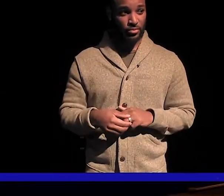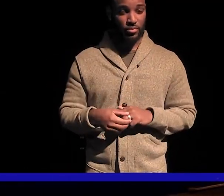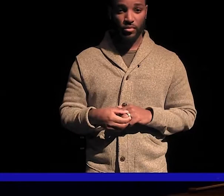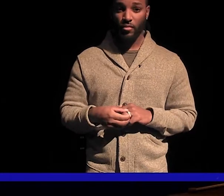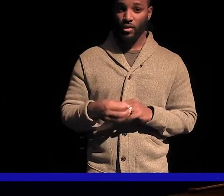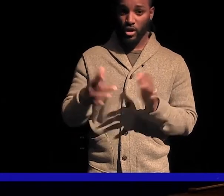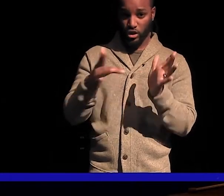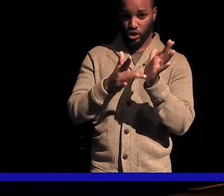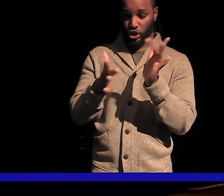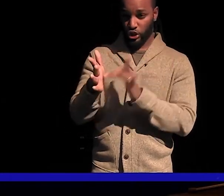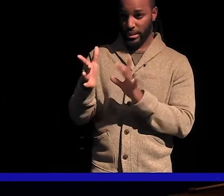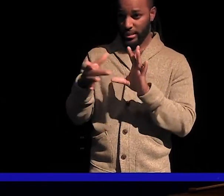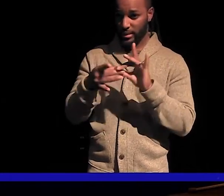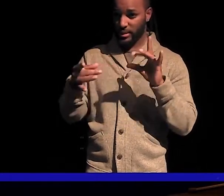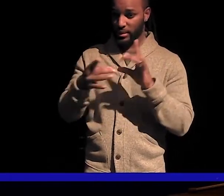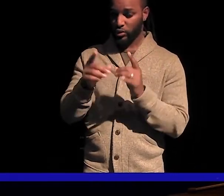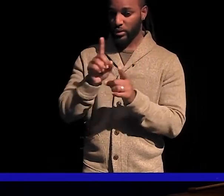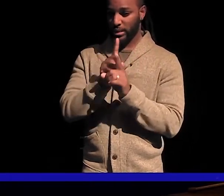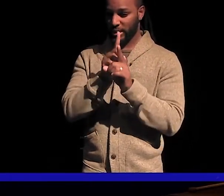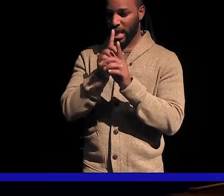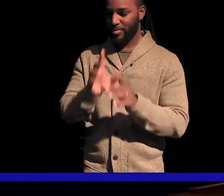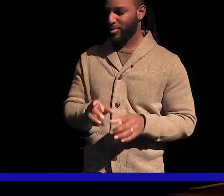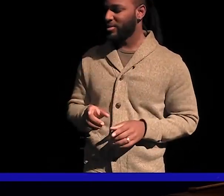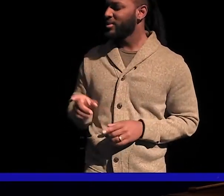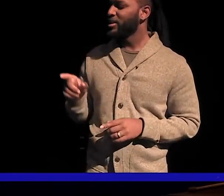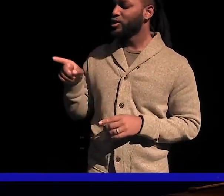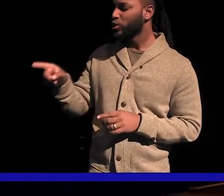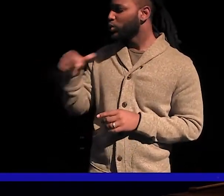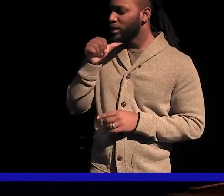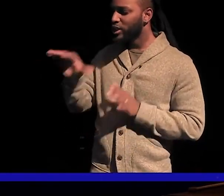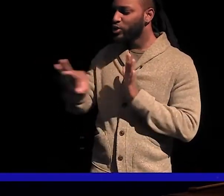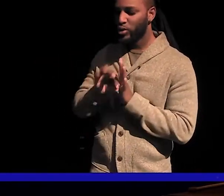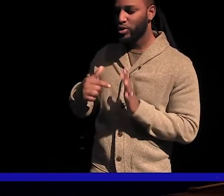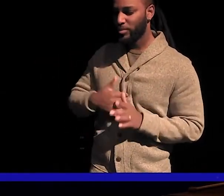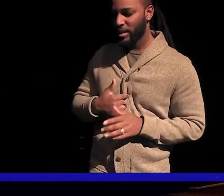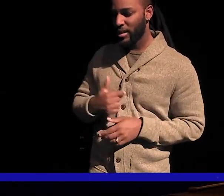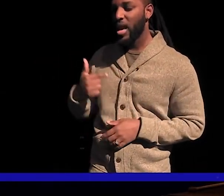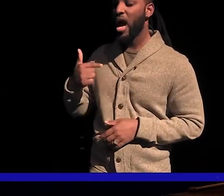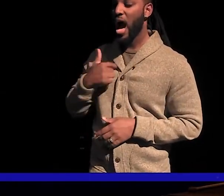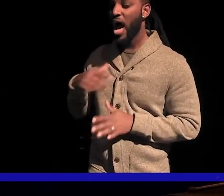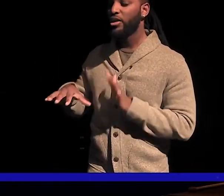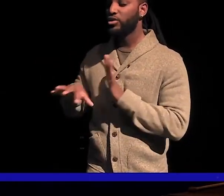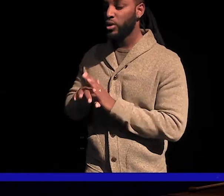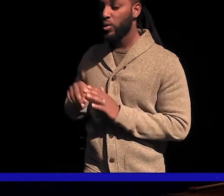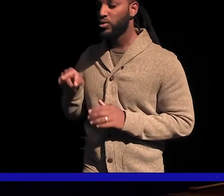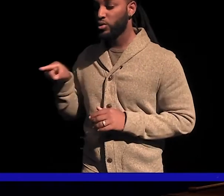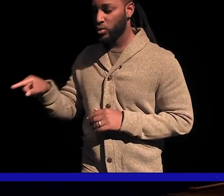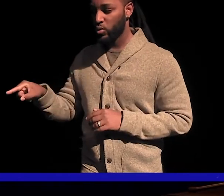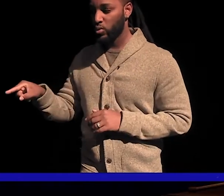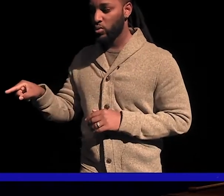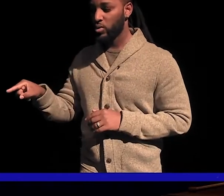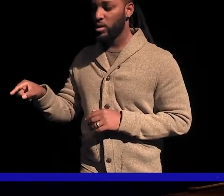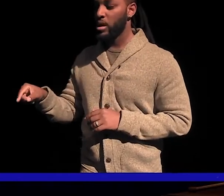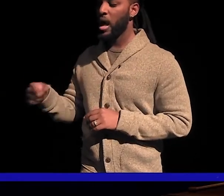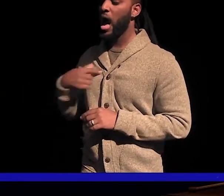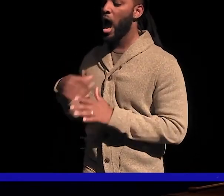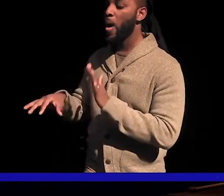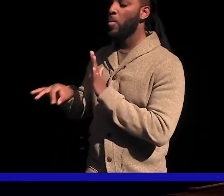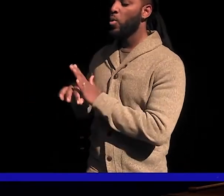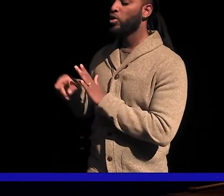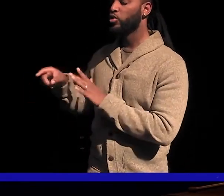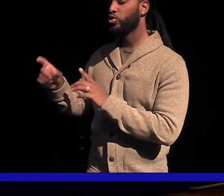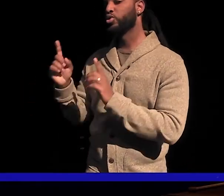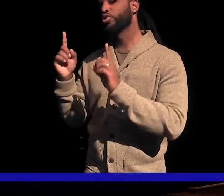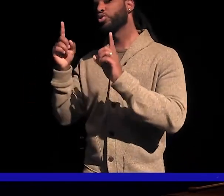Jesus says to his disciples, you did not choose me, but I chose you and appointed you to go